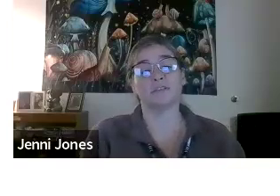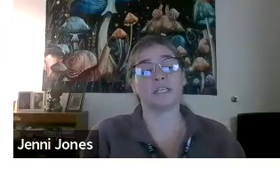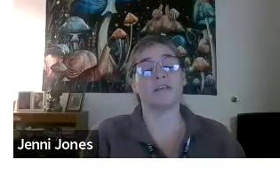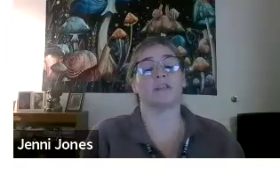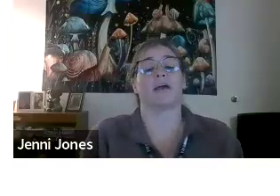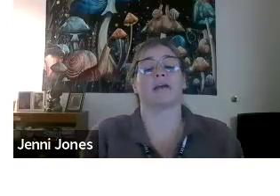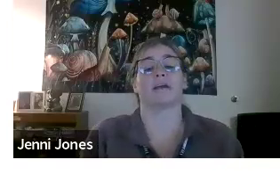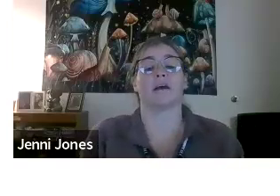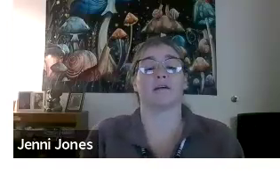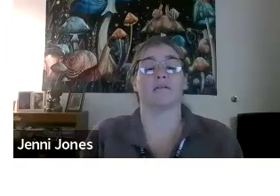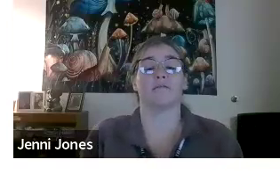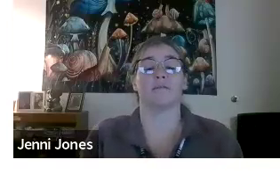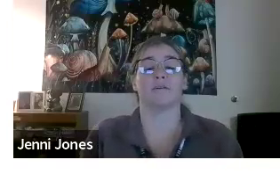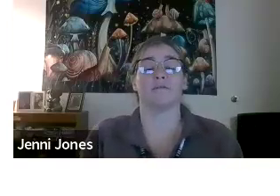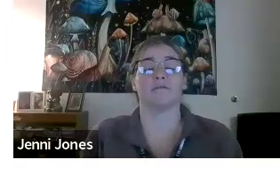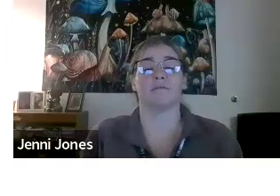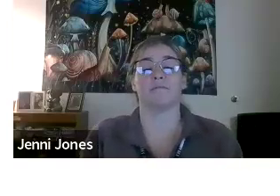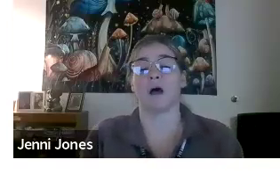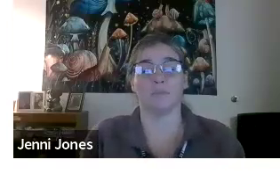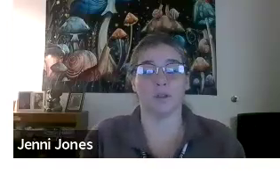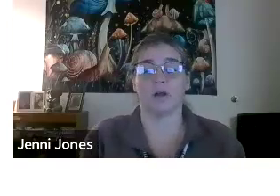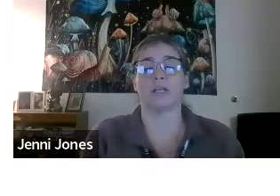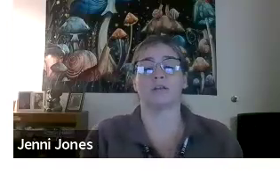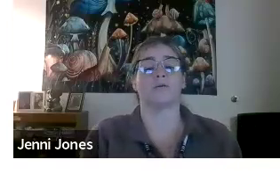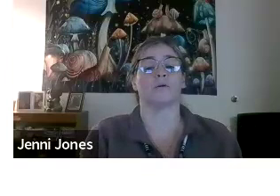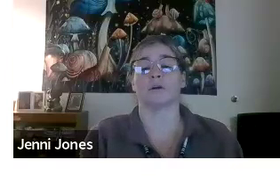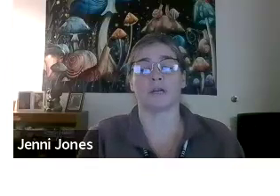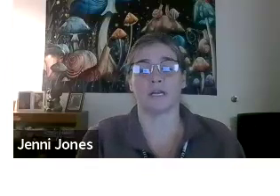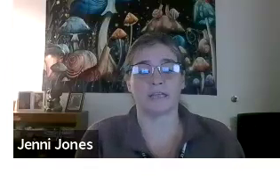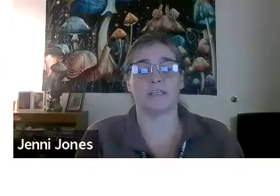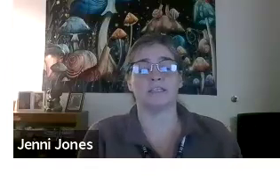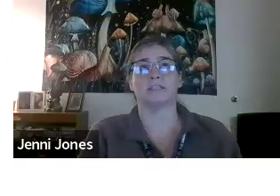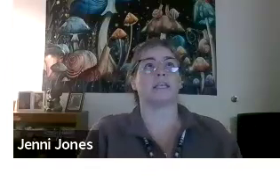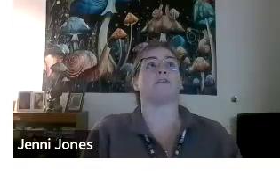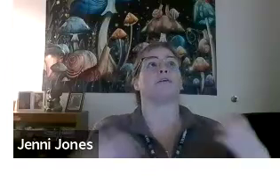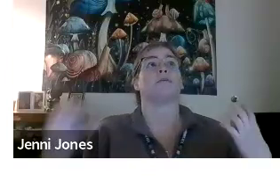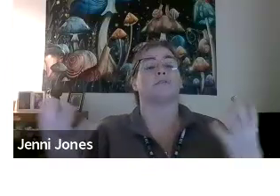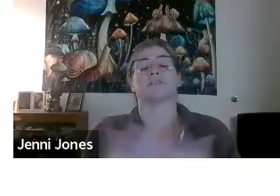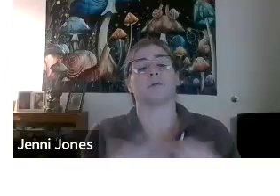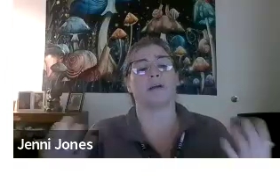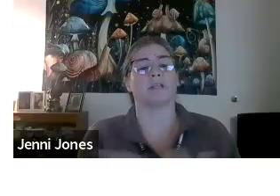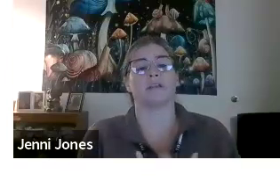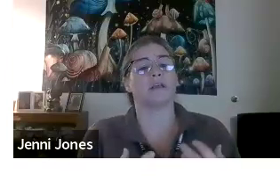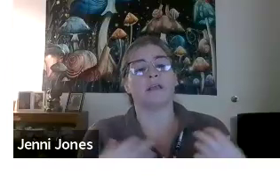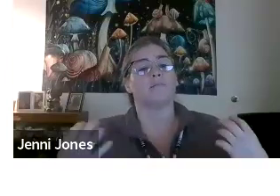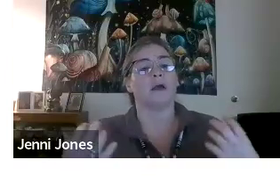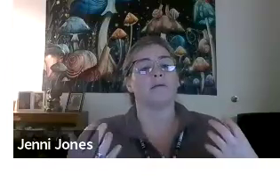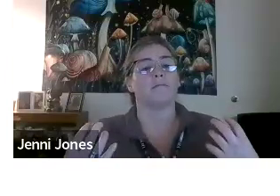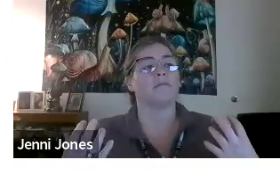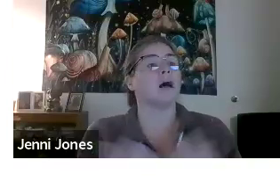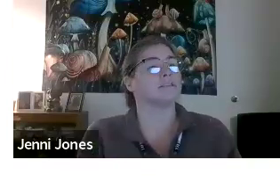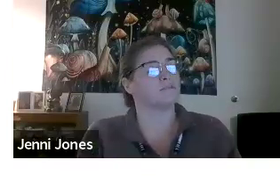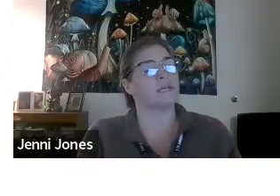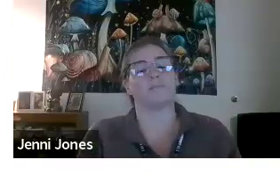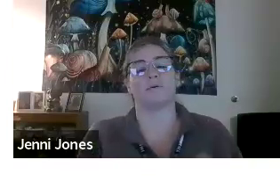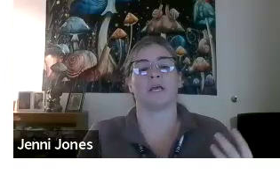Loneliness is a perceived lack of not belonging or connectedness, even though they're surrounded